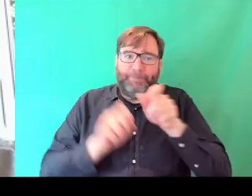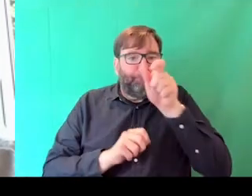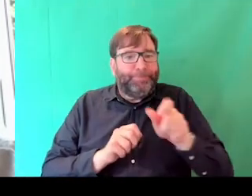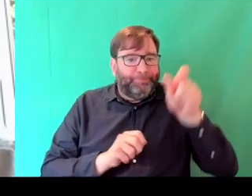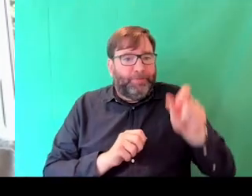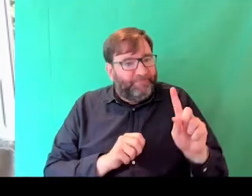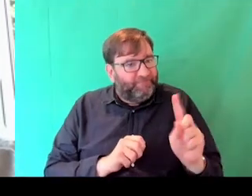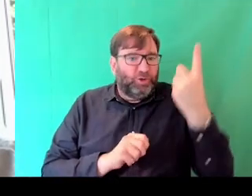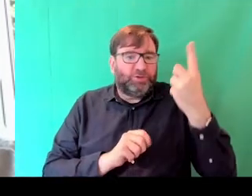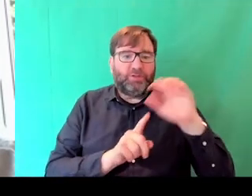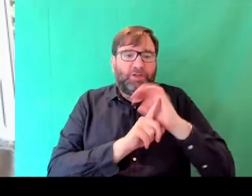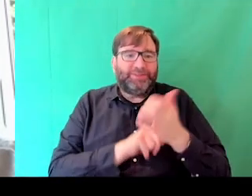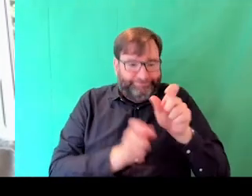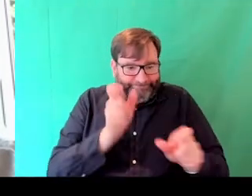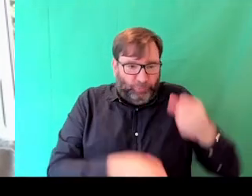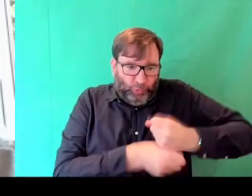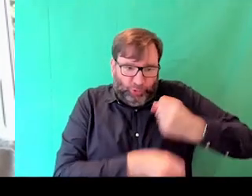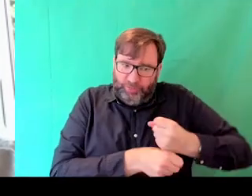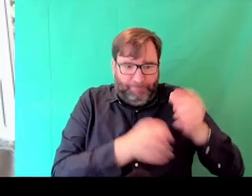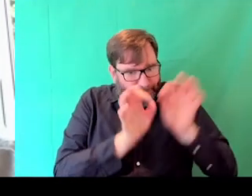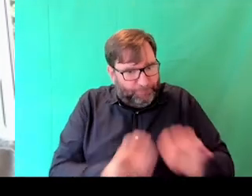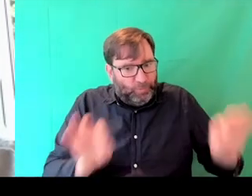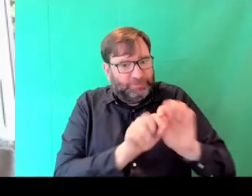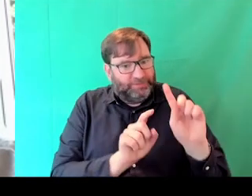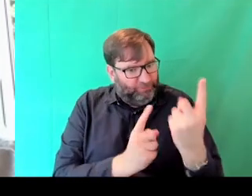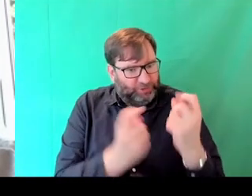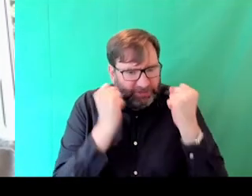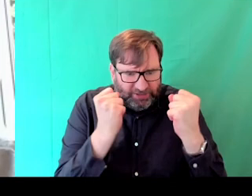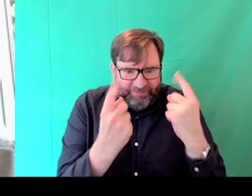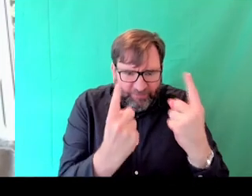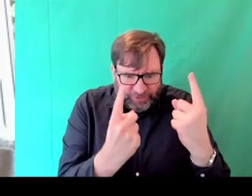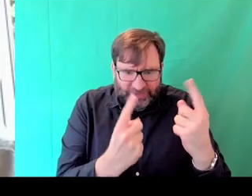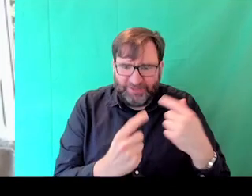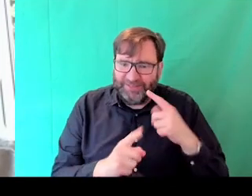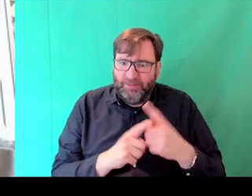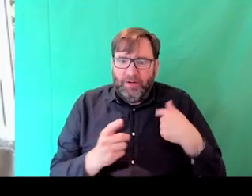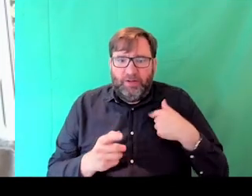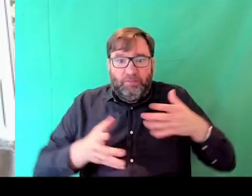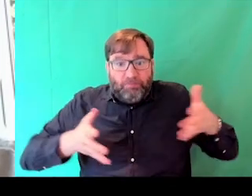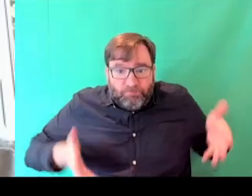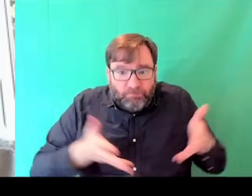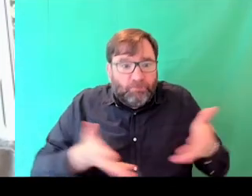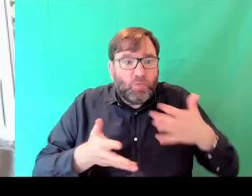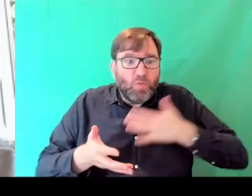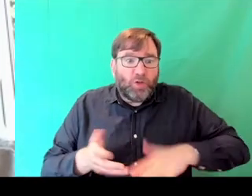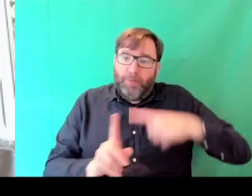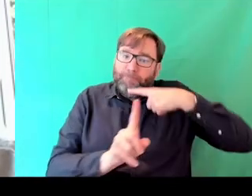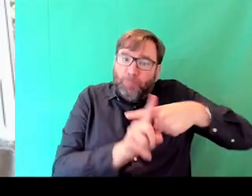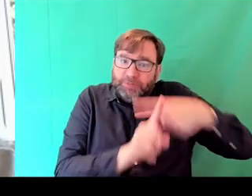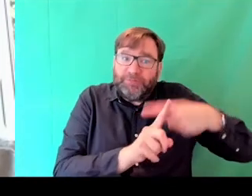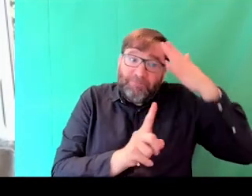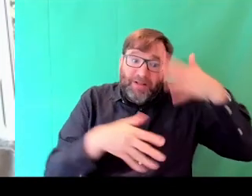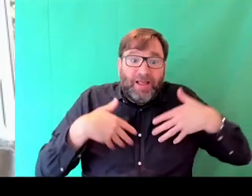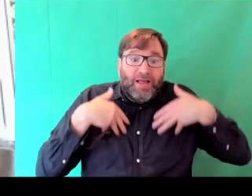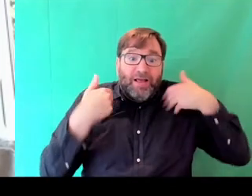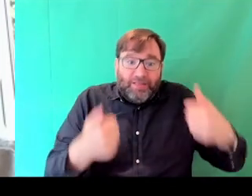that. So whether it be flexible working patterns, whether it be reinforcing the importance of workplace passports, for example, taking wellbeing